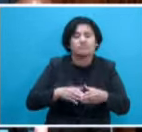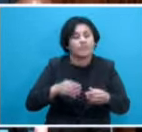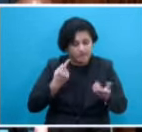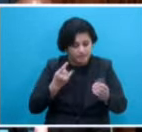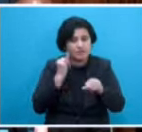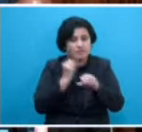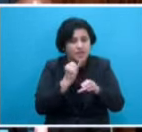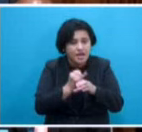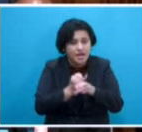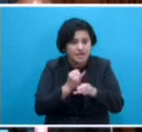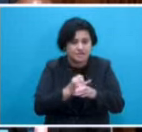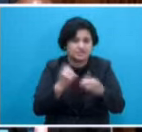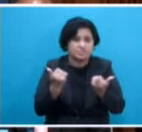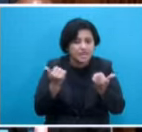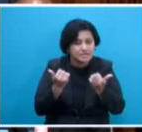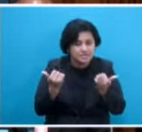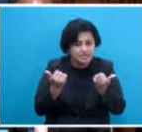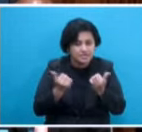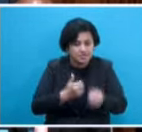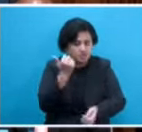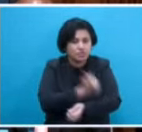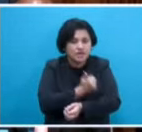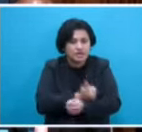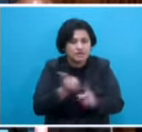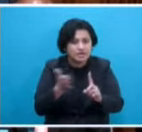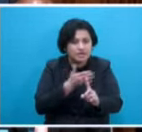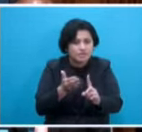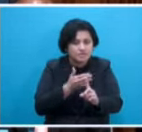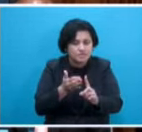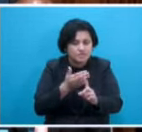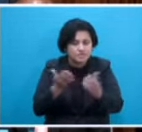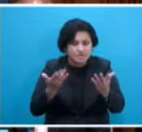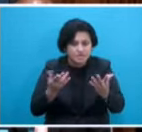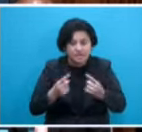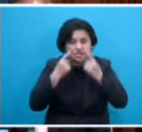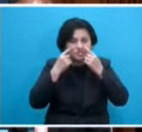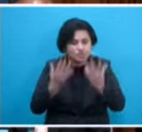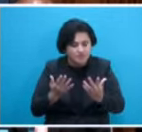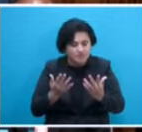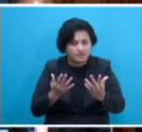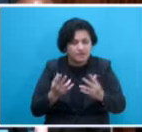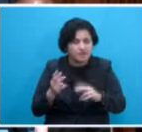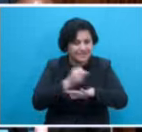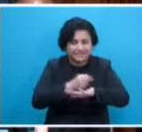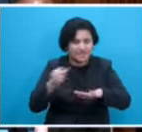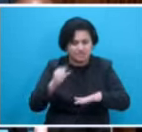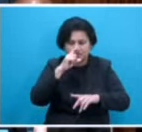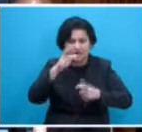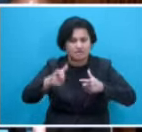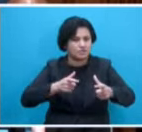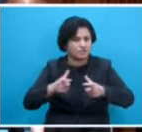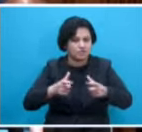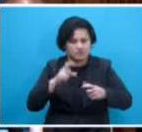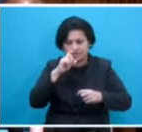drug abuse, sexual violence. These are a result of a government that is losing control. With due respect, it's all very well